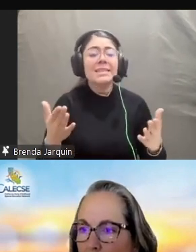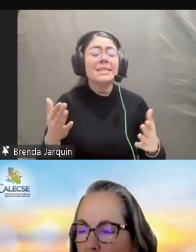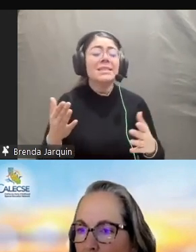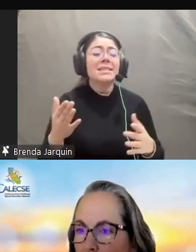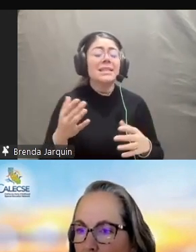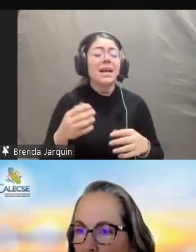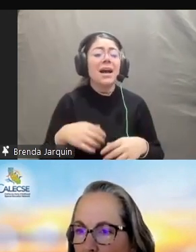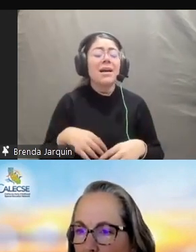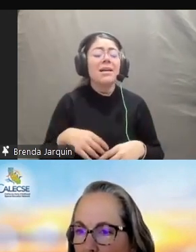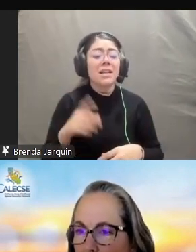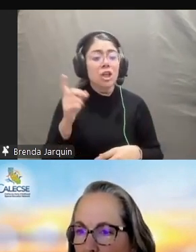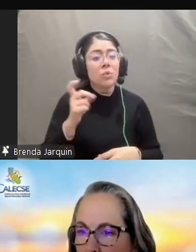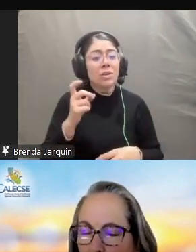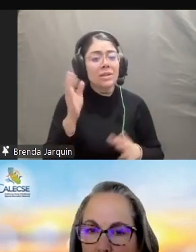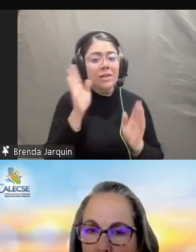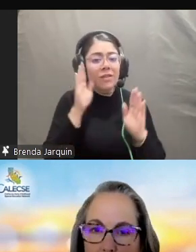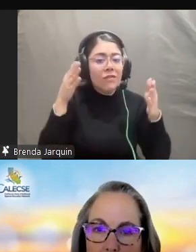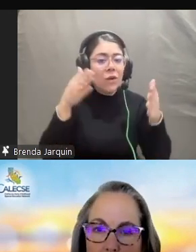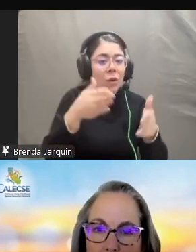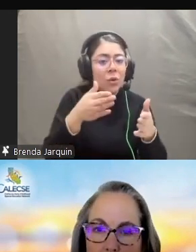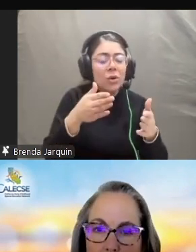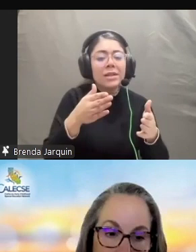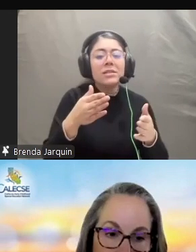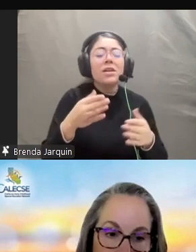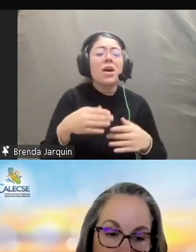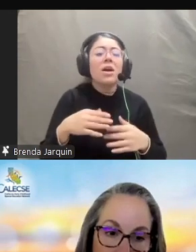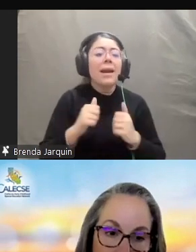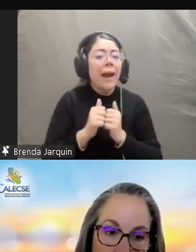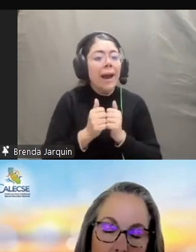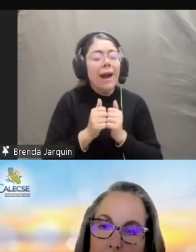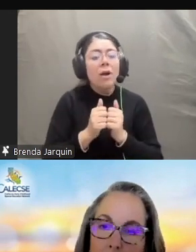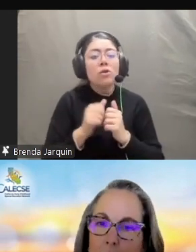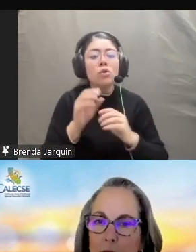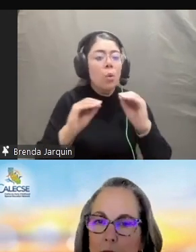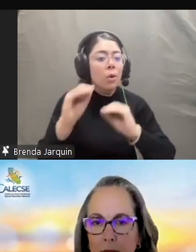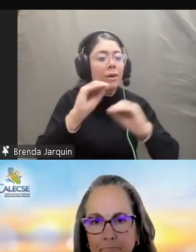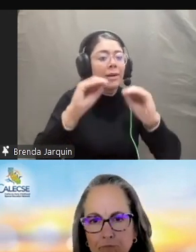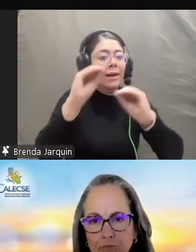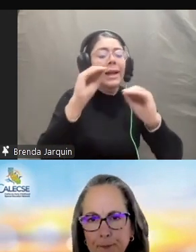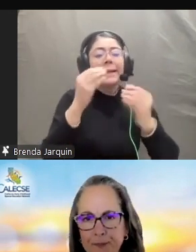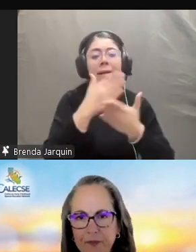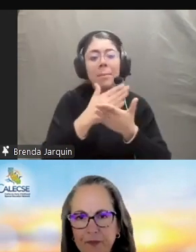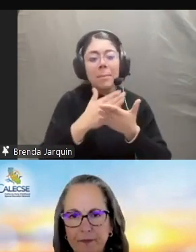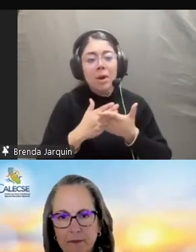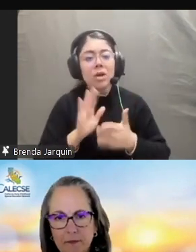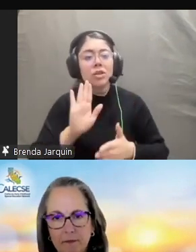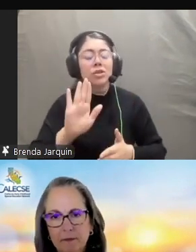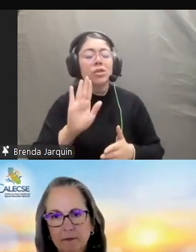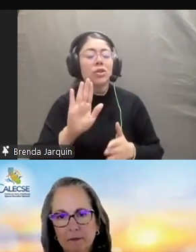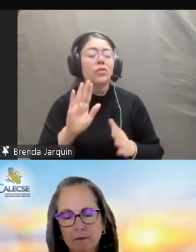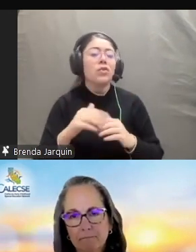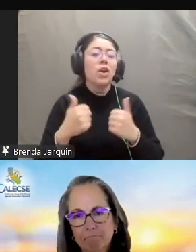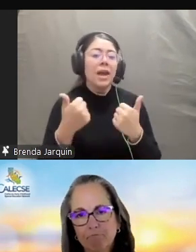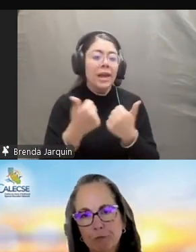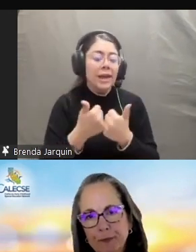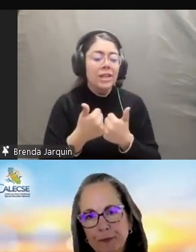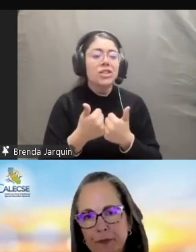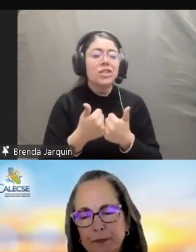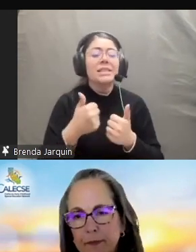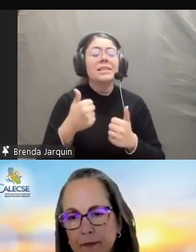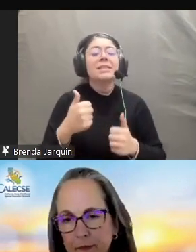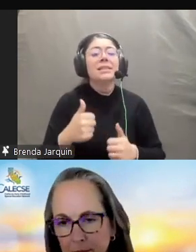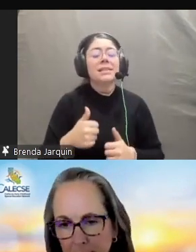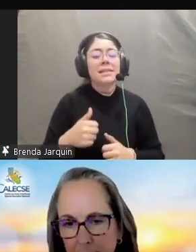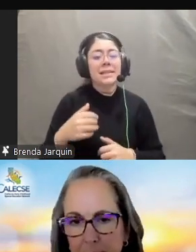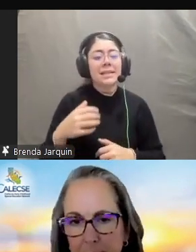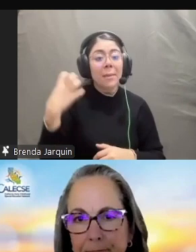agreement regularly. In San Diego County, we meet as Part C agency leaders quarterly, and we review